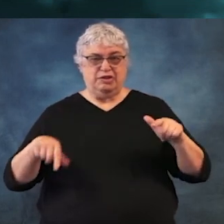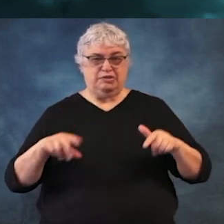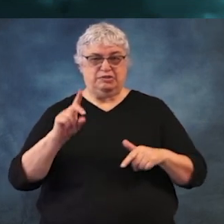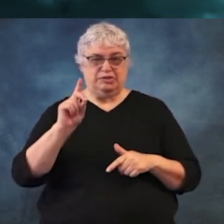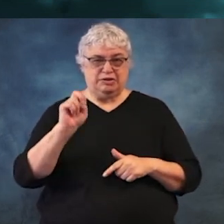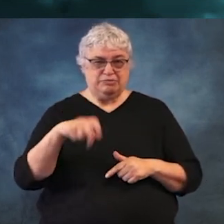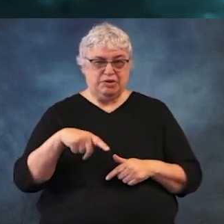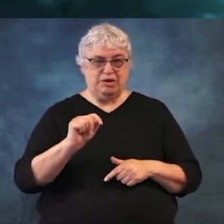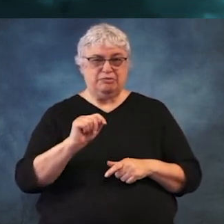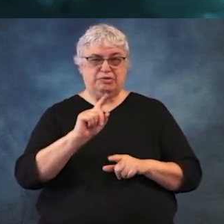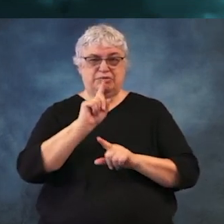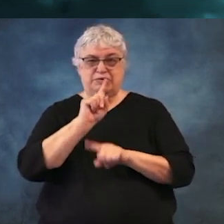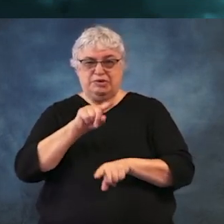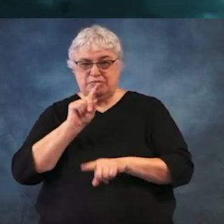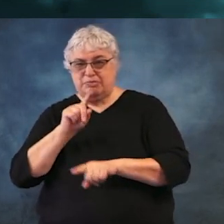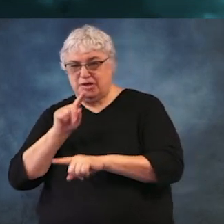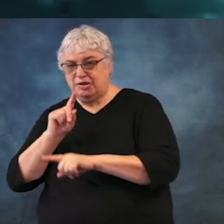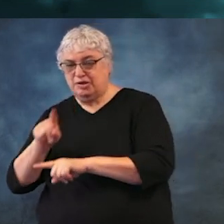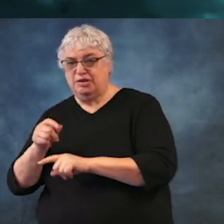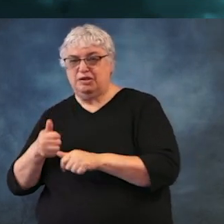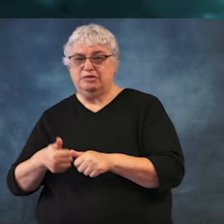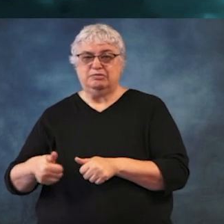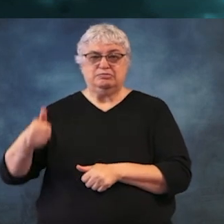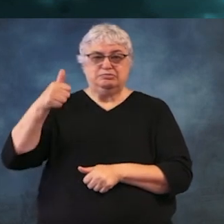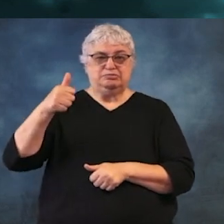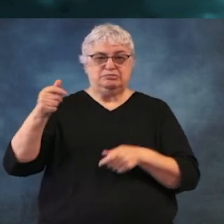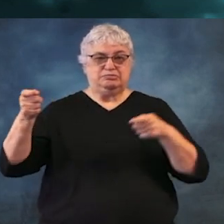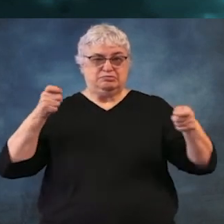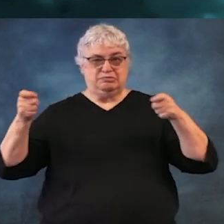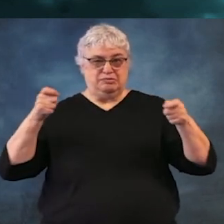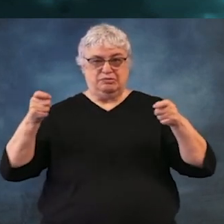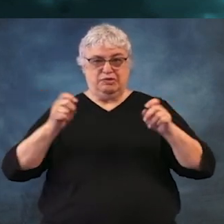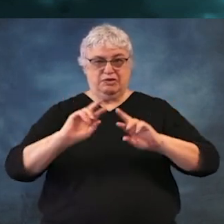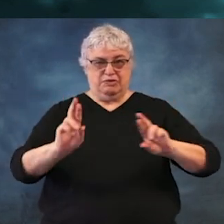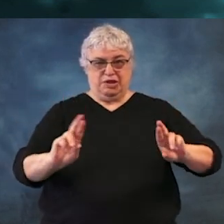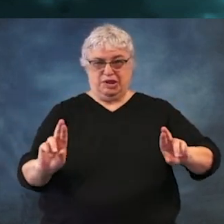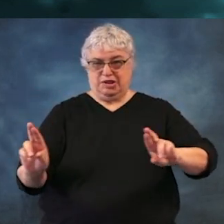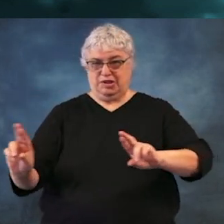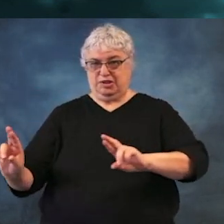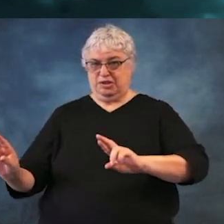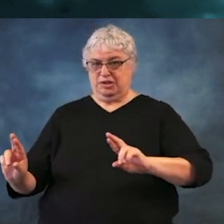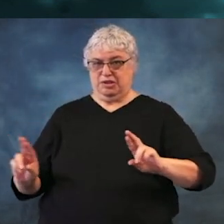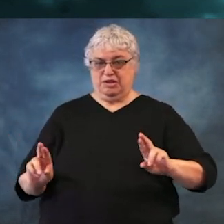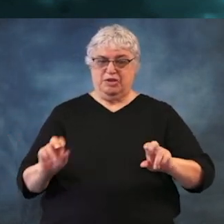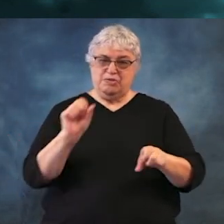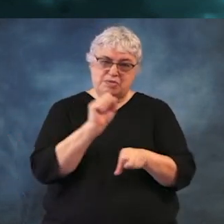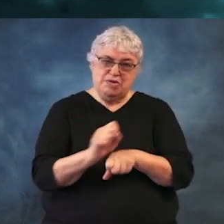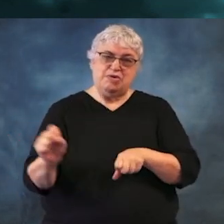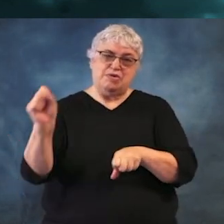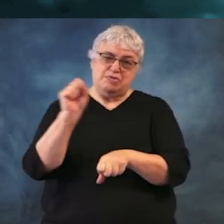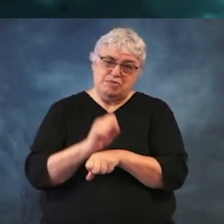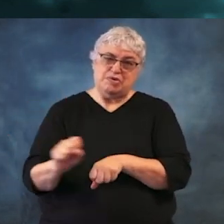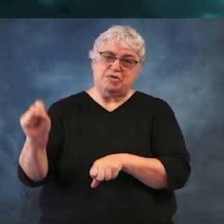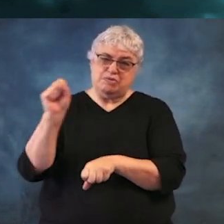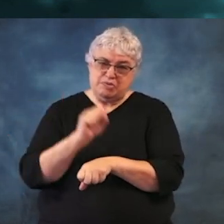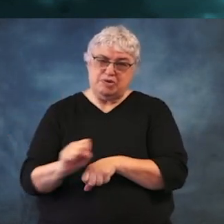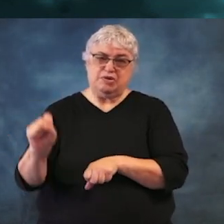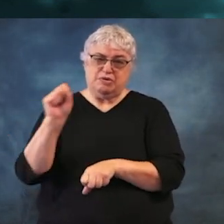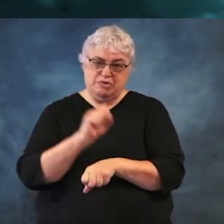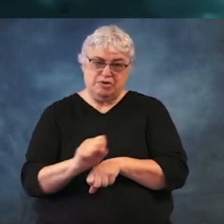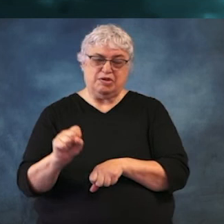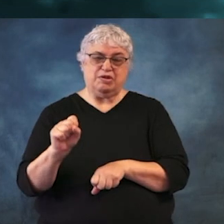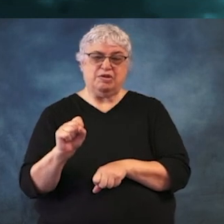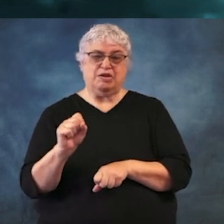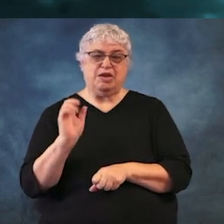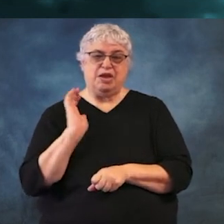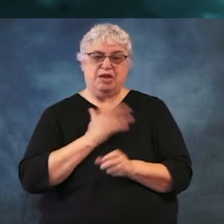departments and responding agencies that are in charge of a lot of this preparedness have been working diligently to make sure